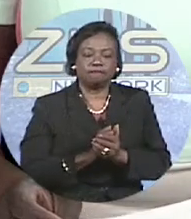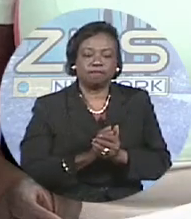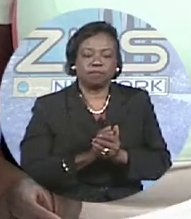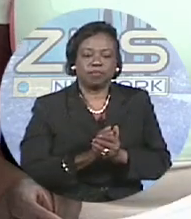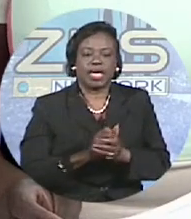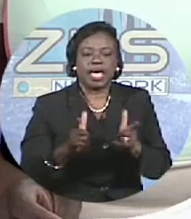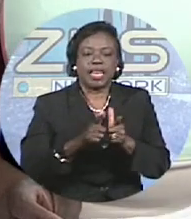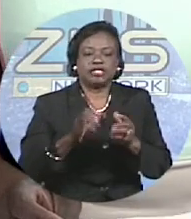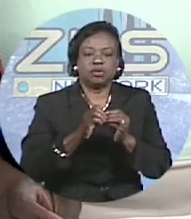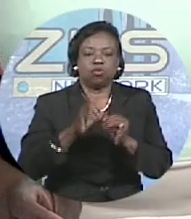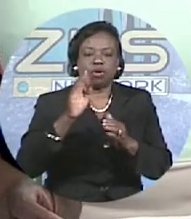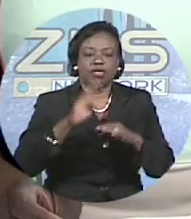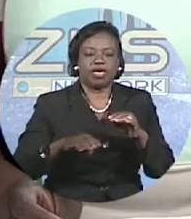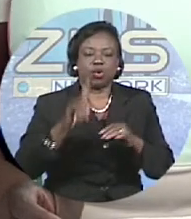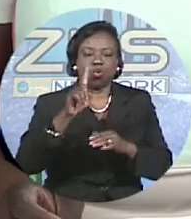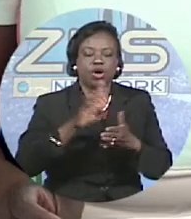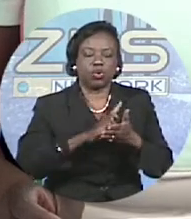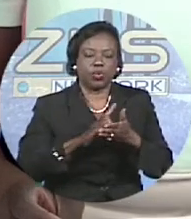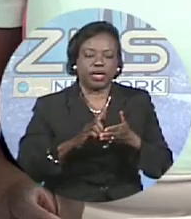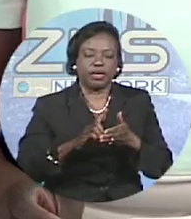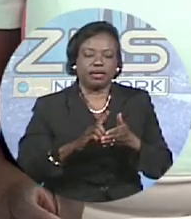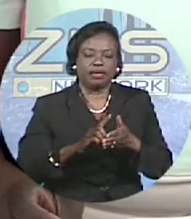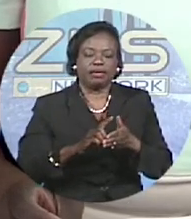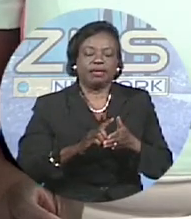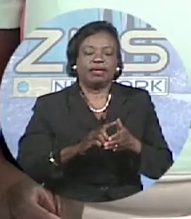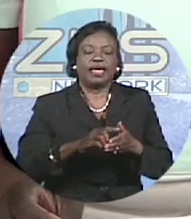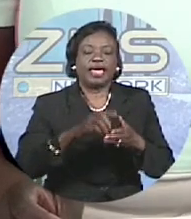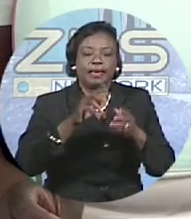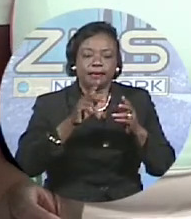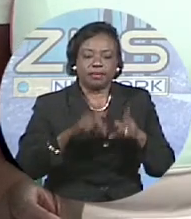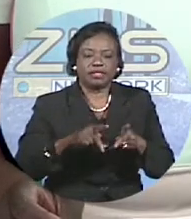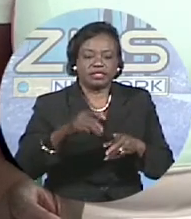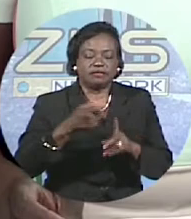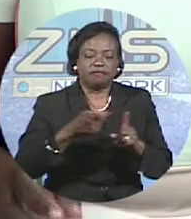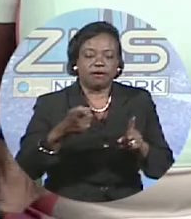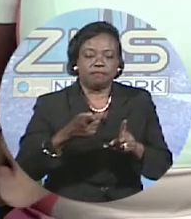In little more than a week, candidates from several political parties